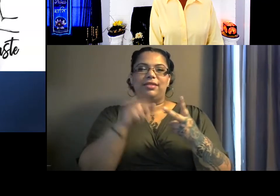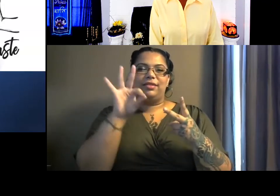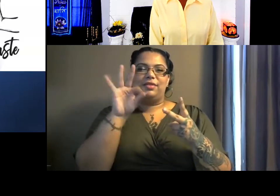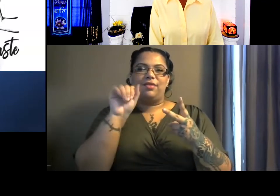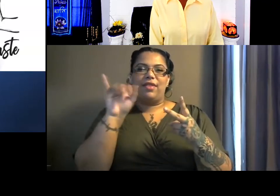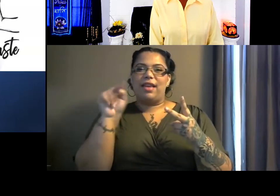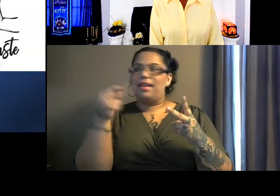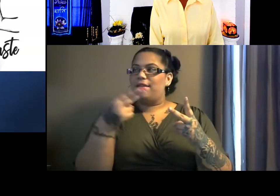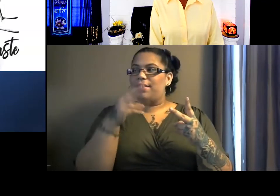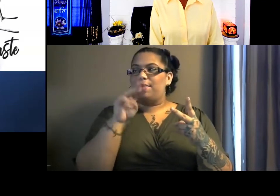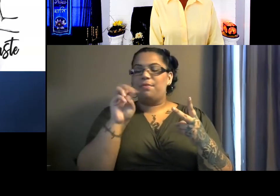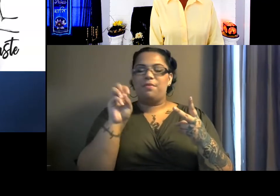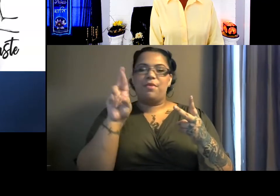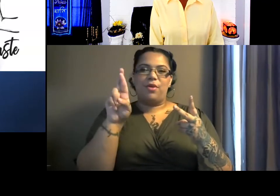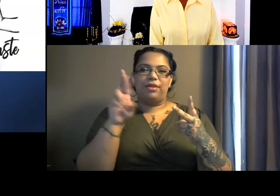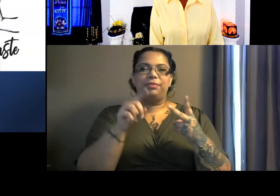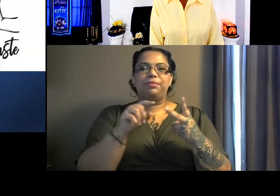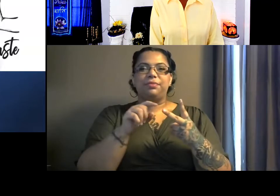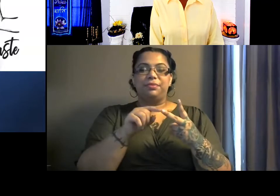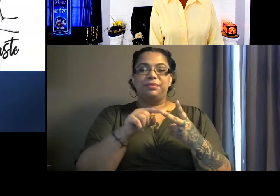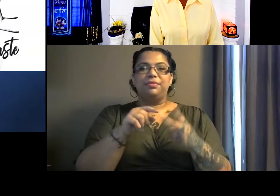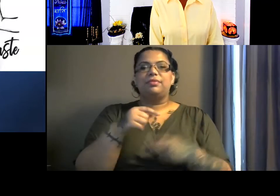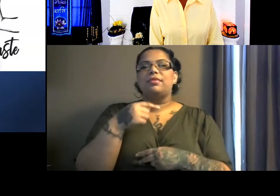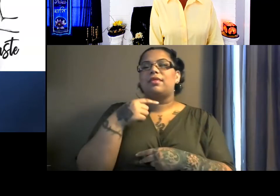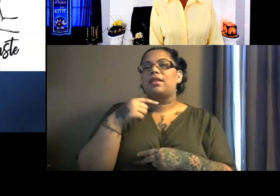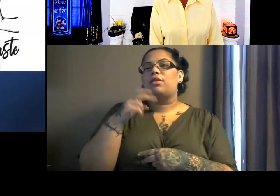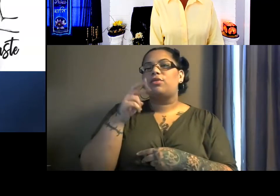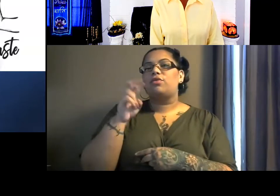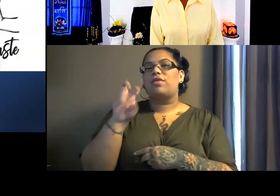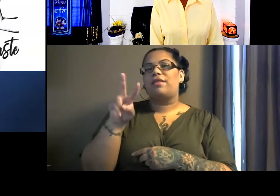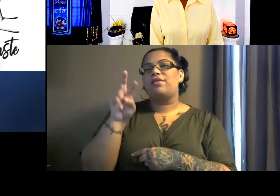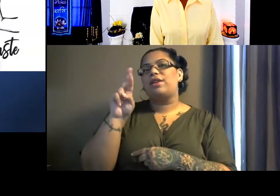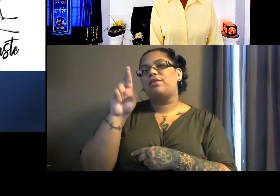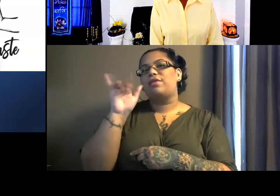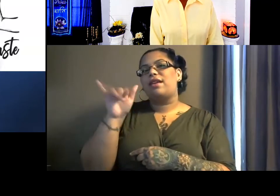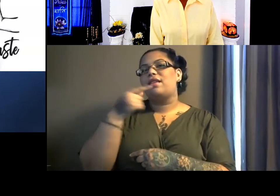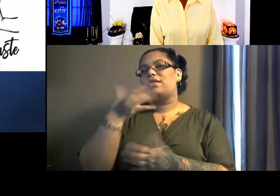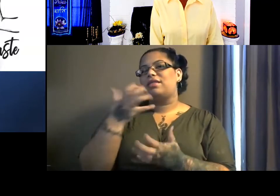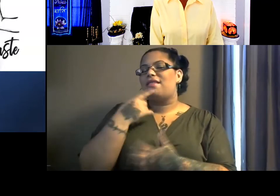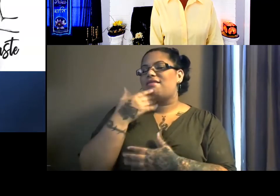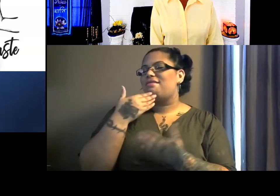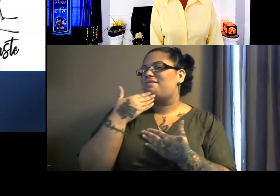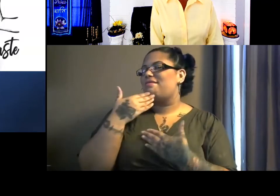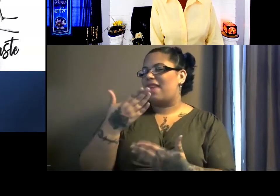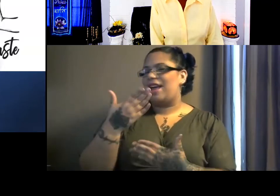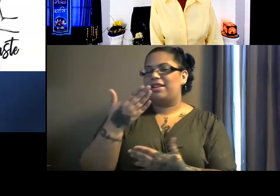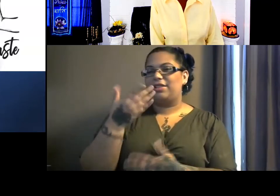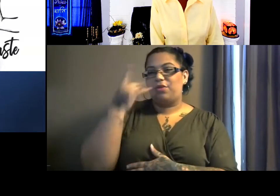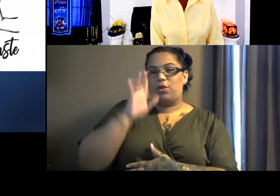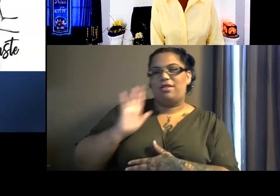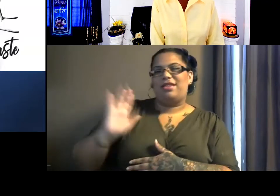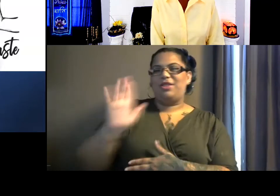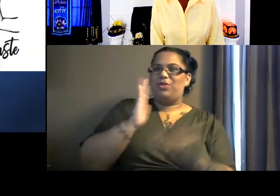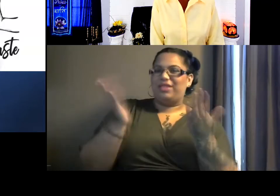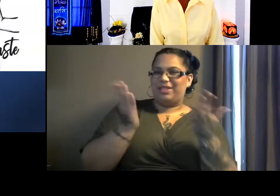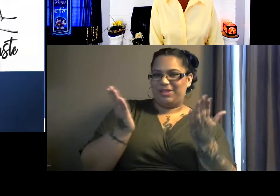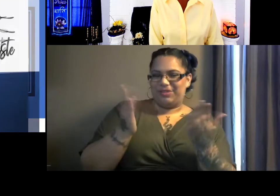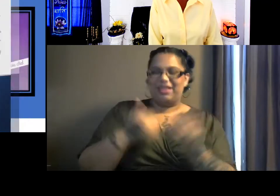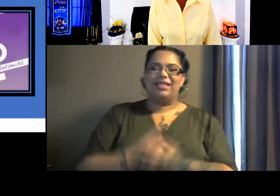On behalf of Reverend Dr. Ray, thank you for service. Thank you for your